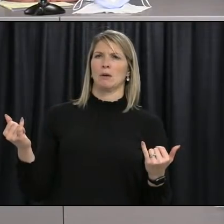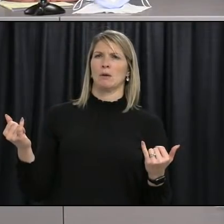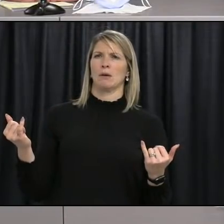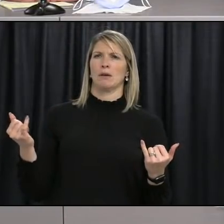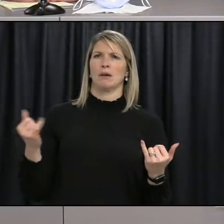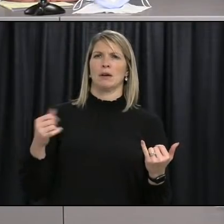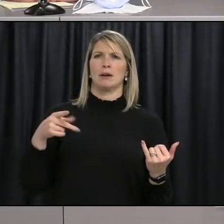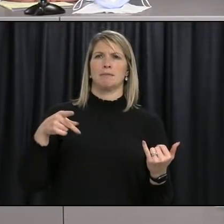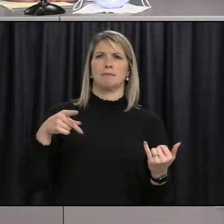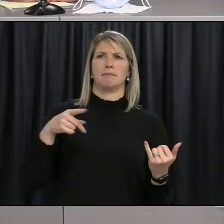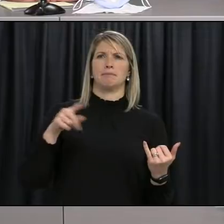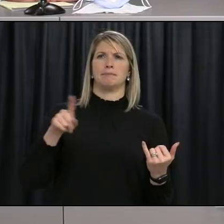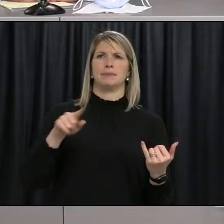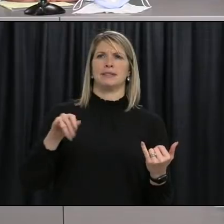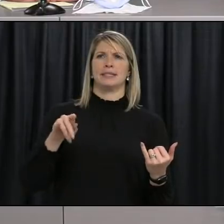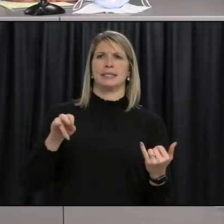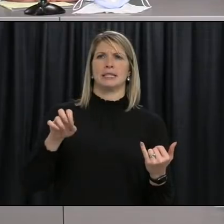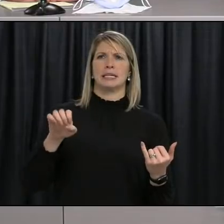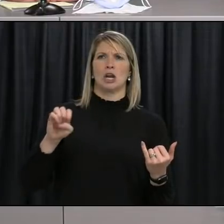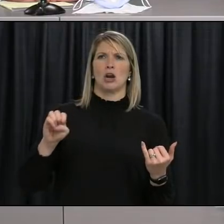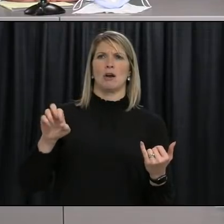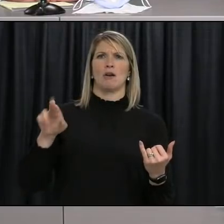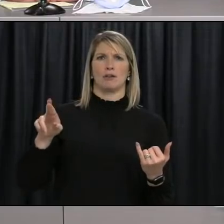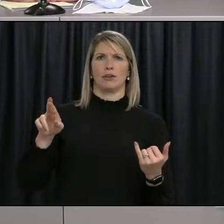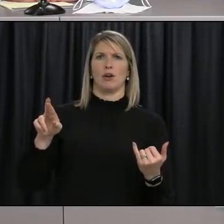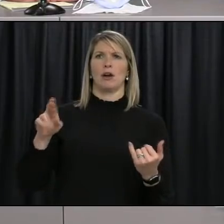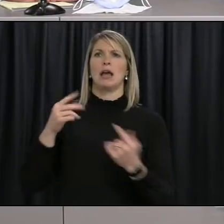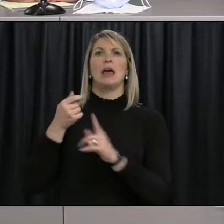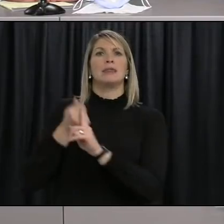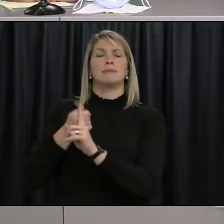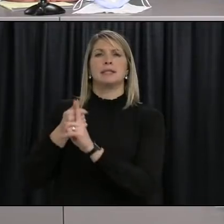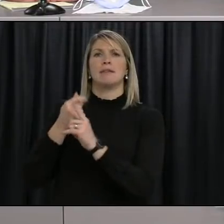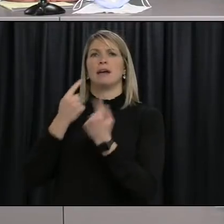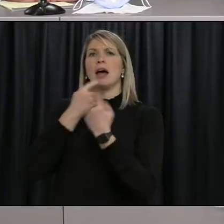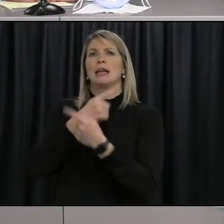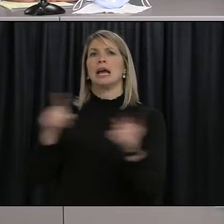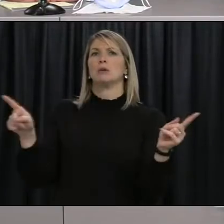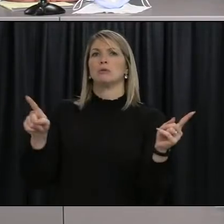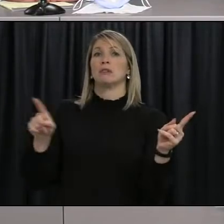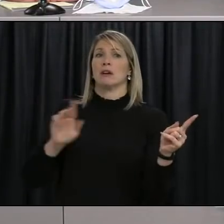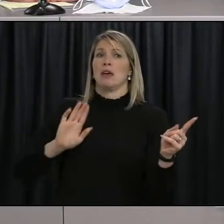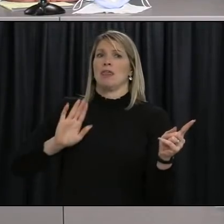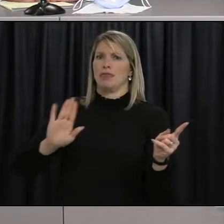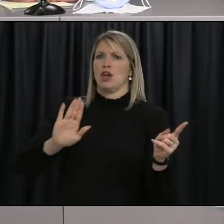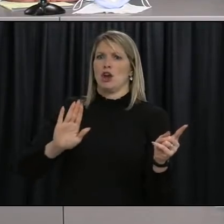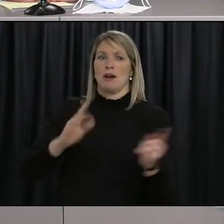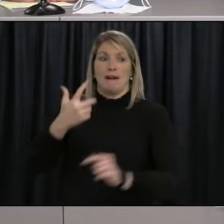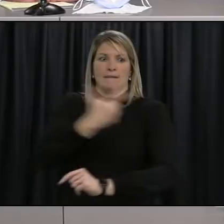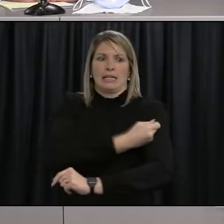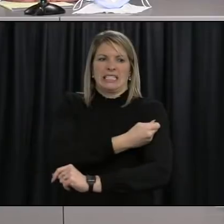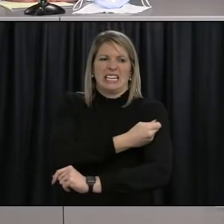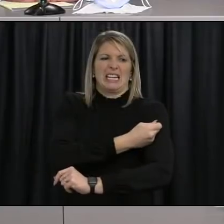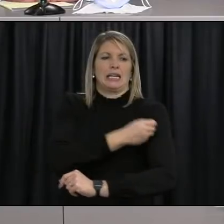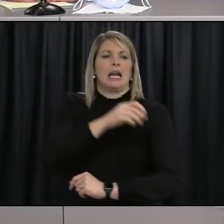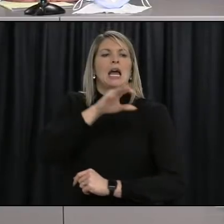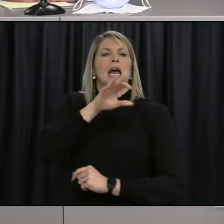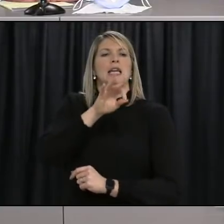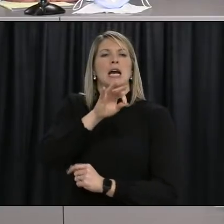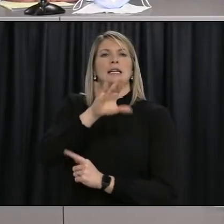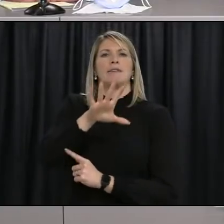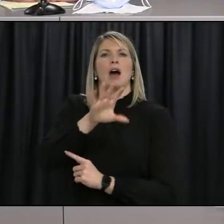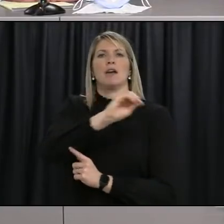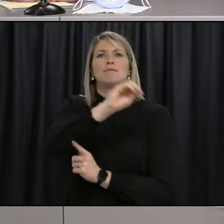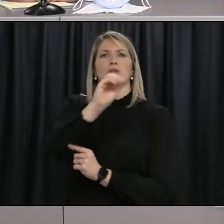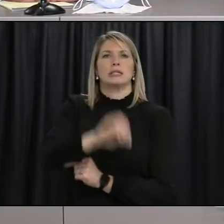vaccine trials, and now they're saying that their vaccine is 95% effective, and that they're planning to ask the U.S. government